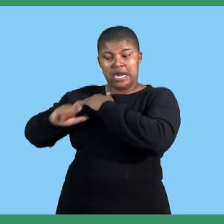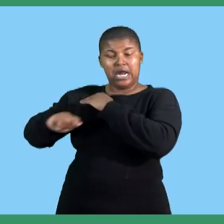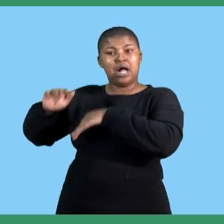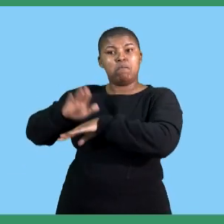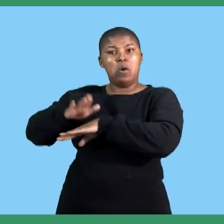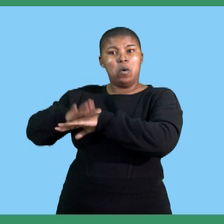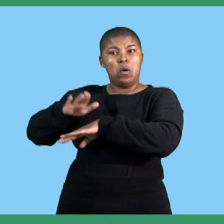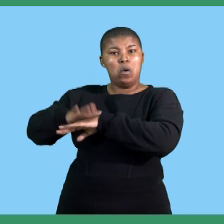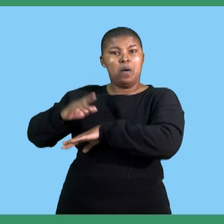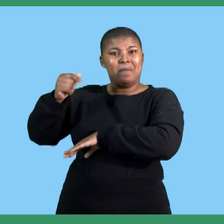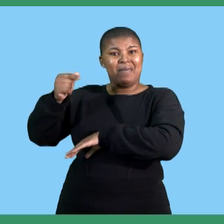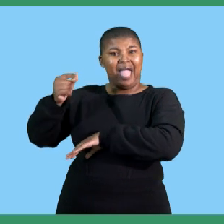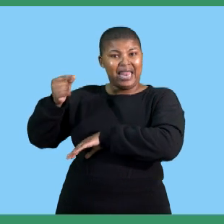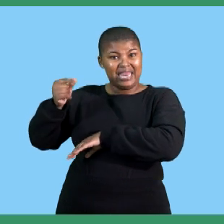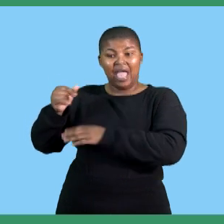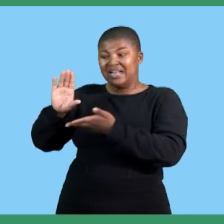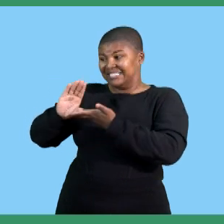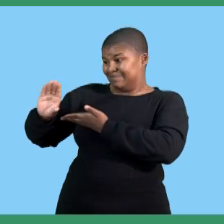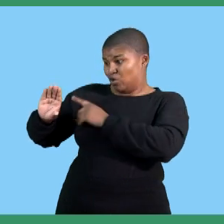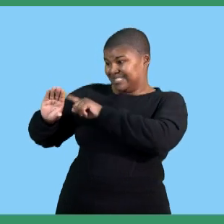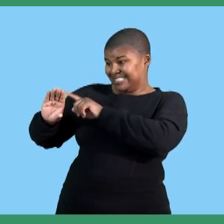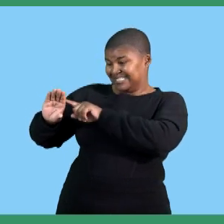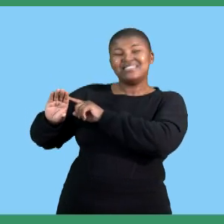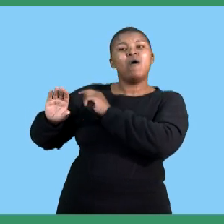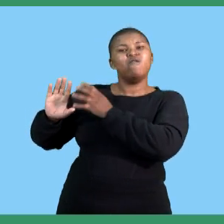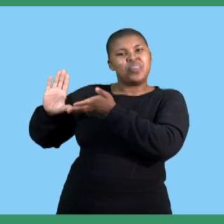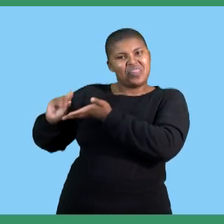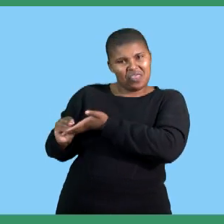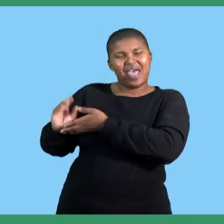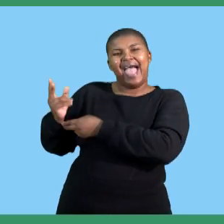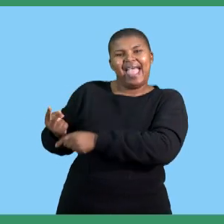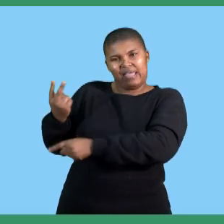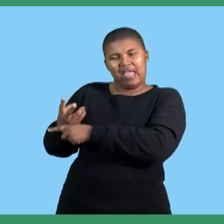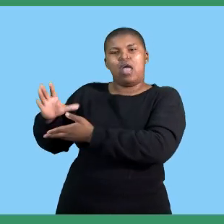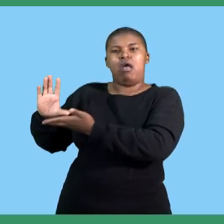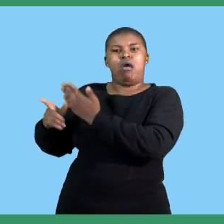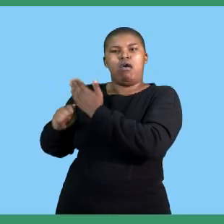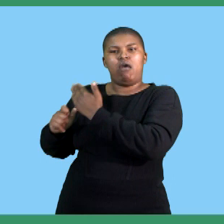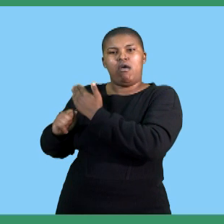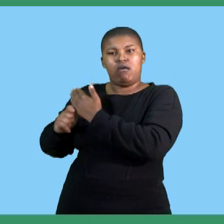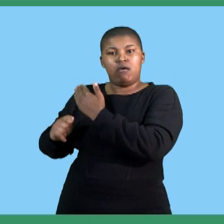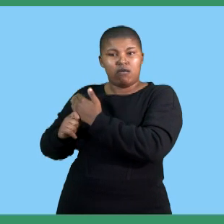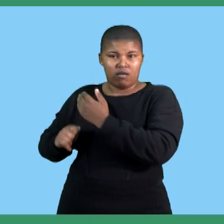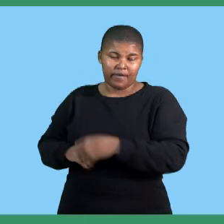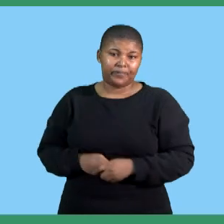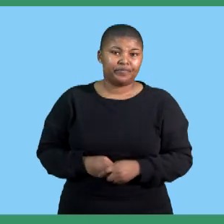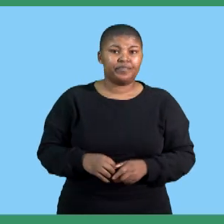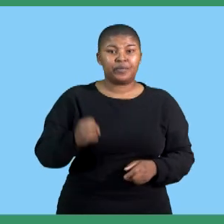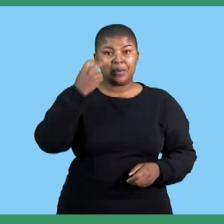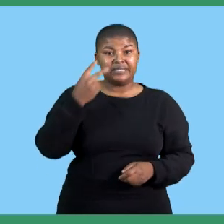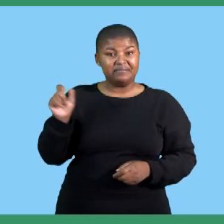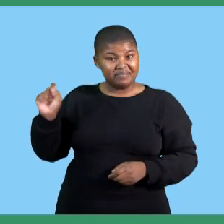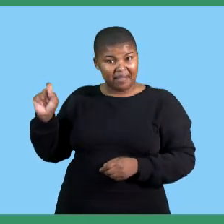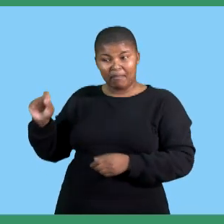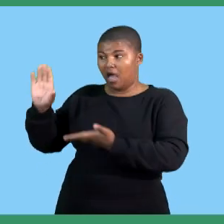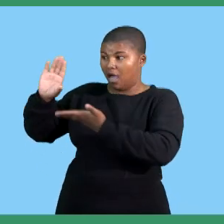had deposited in their bank account. So this statement that says withdraw more money than they had deposited,